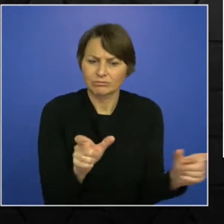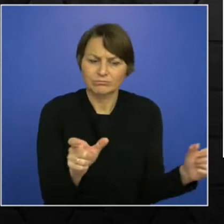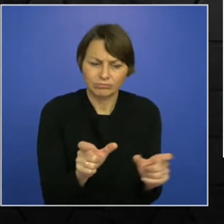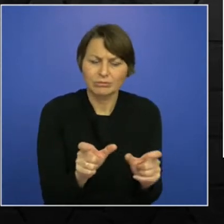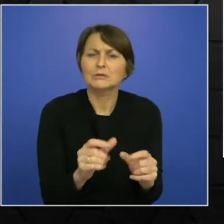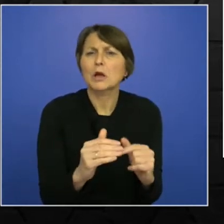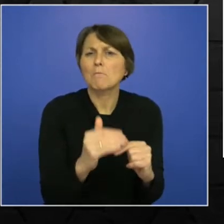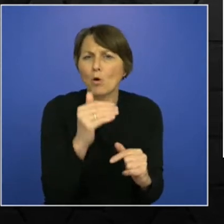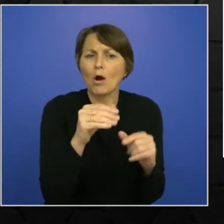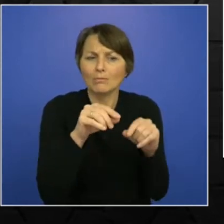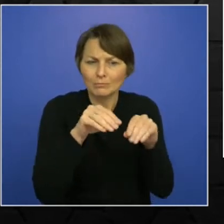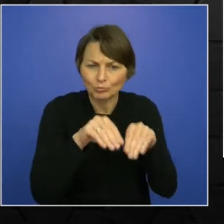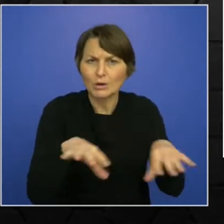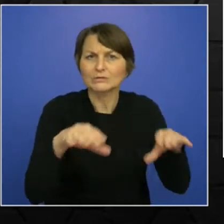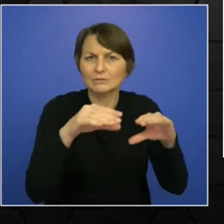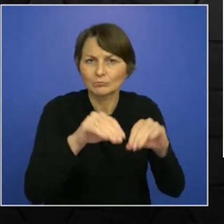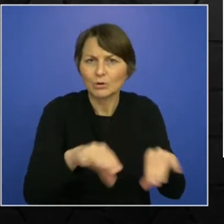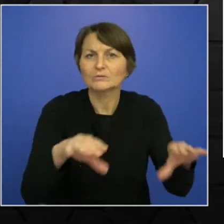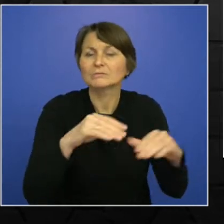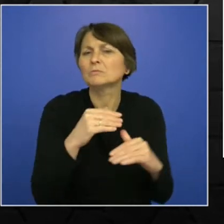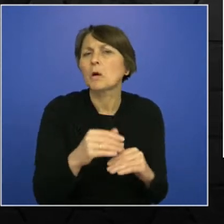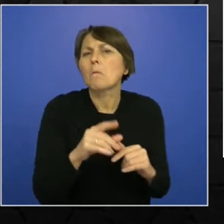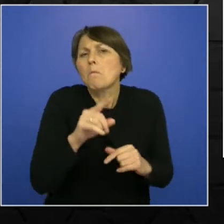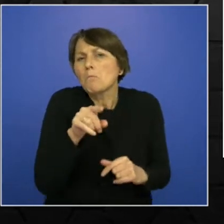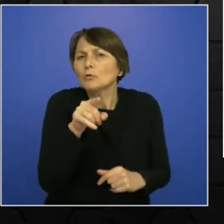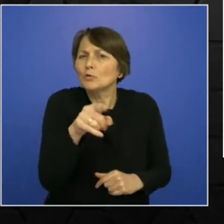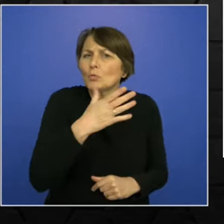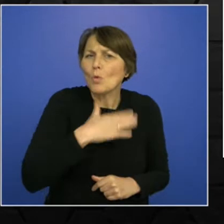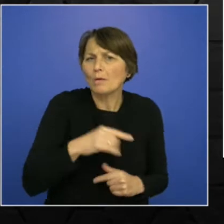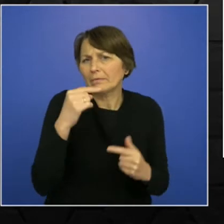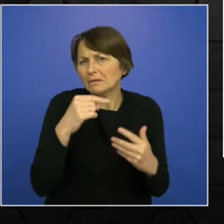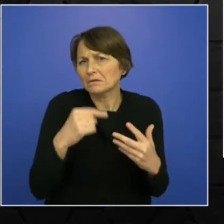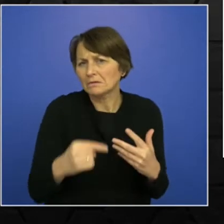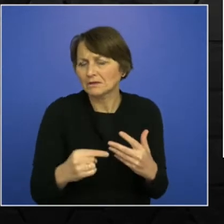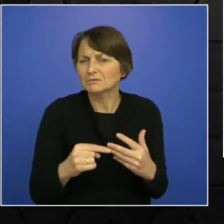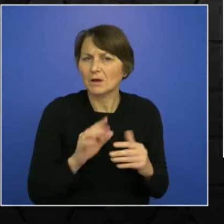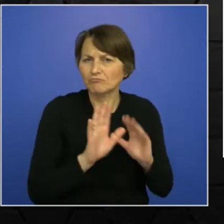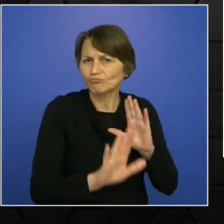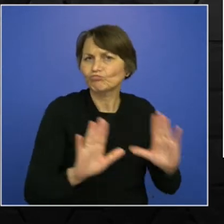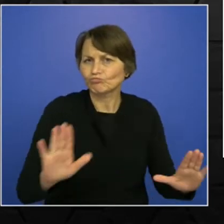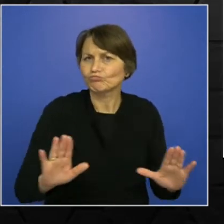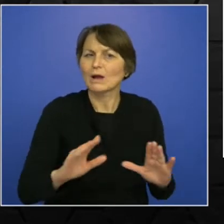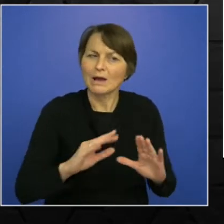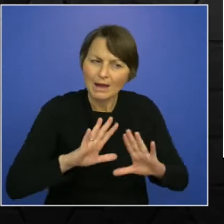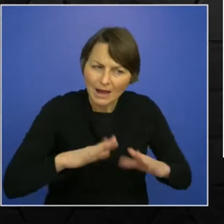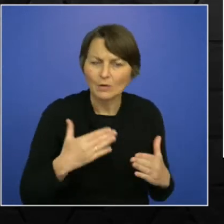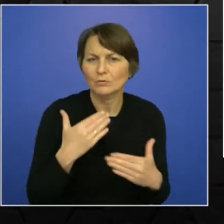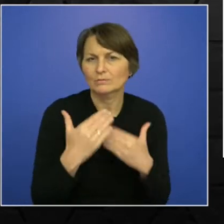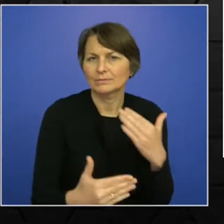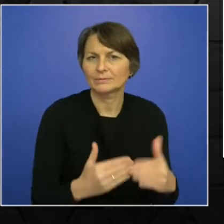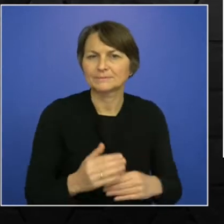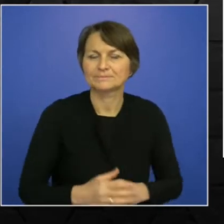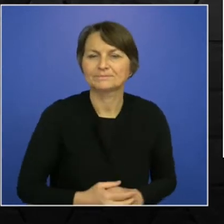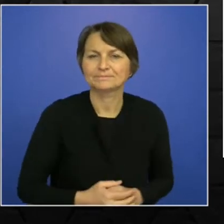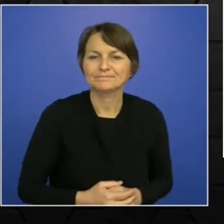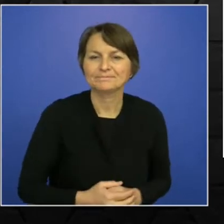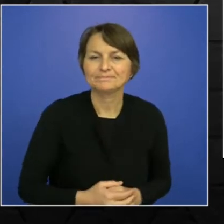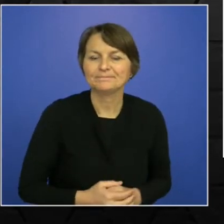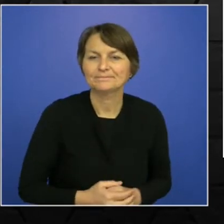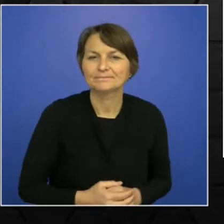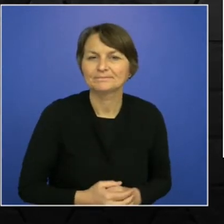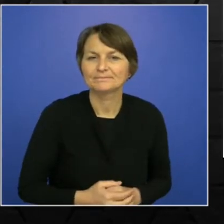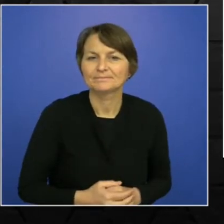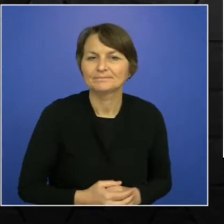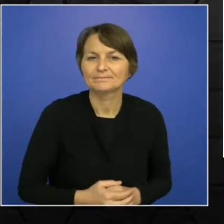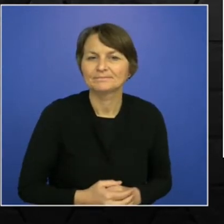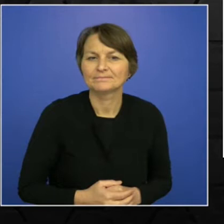So depends on your job requirement. So very just reiterating the fact, like Apache Spark, it's